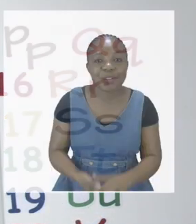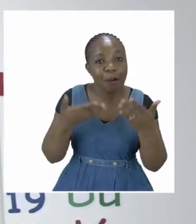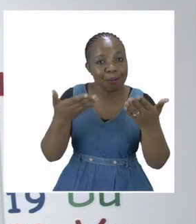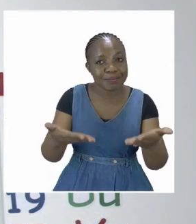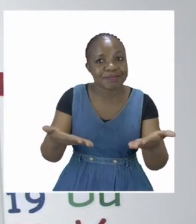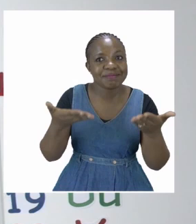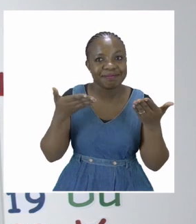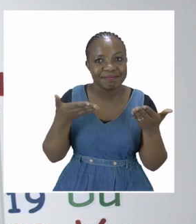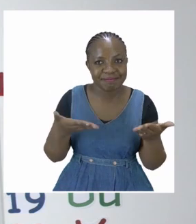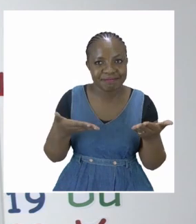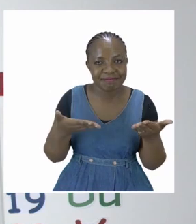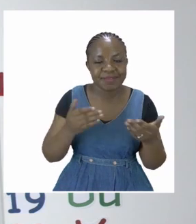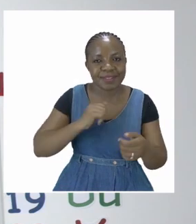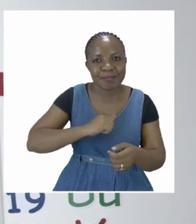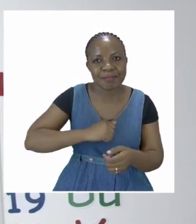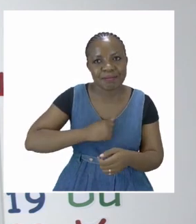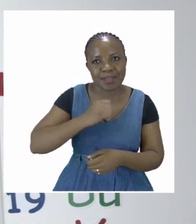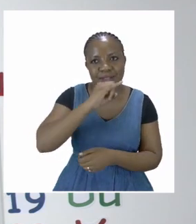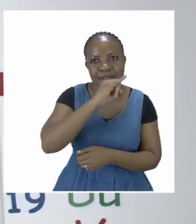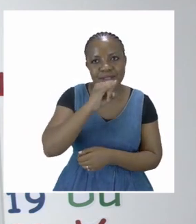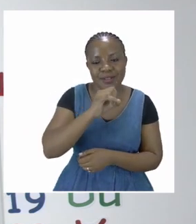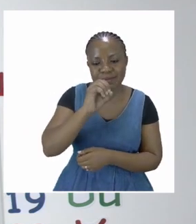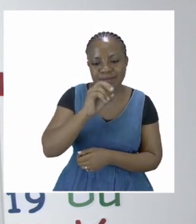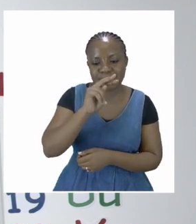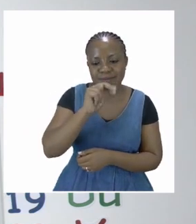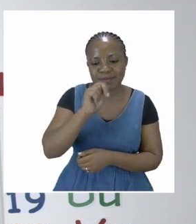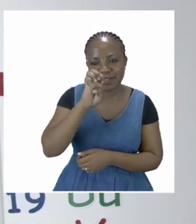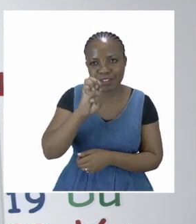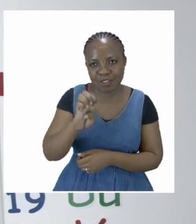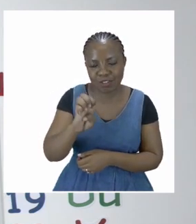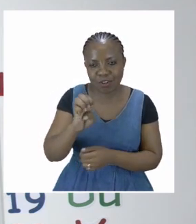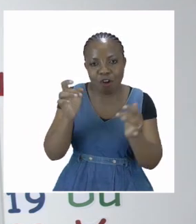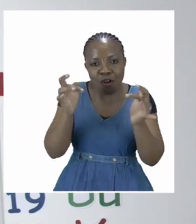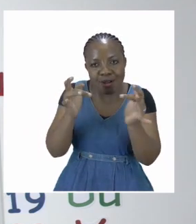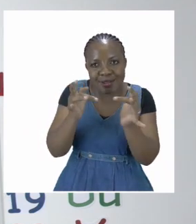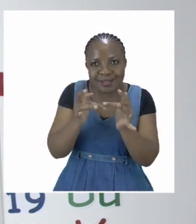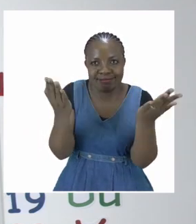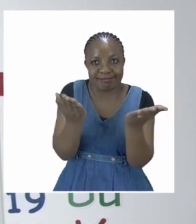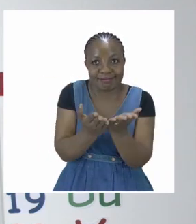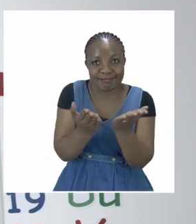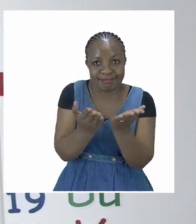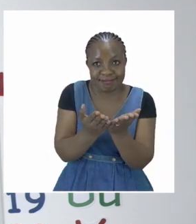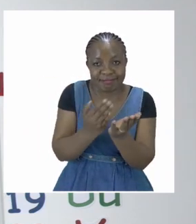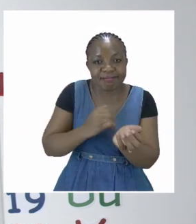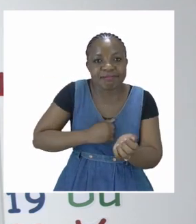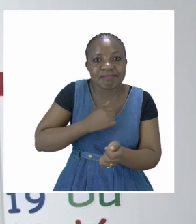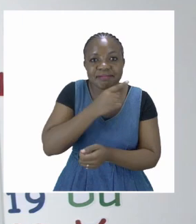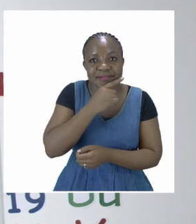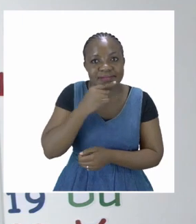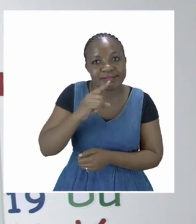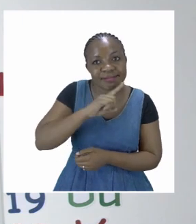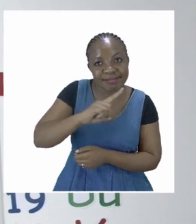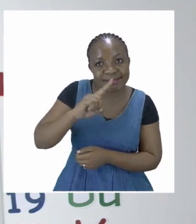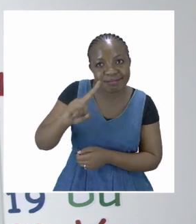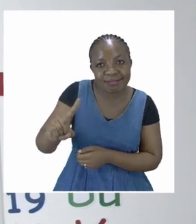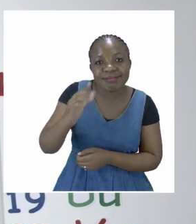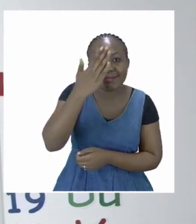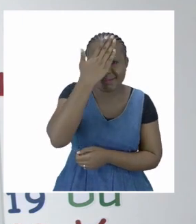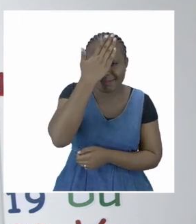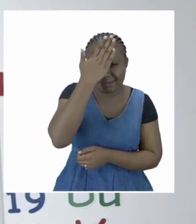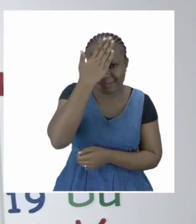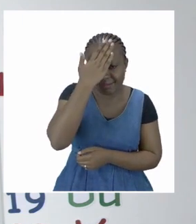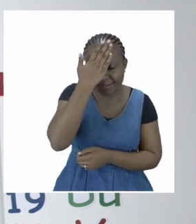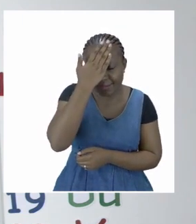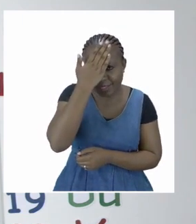Welcome to My Zone Online School. My name is Teacher Mutsa. Get your education